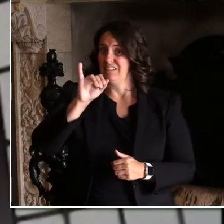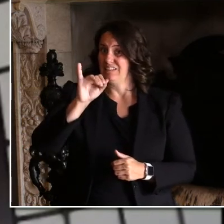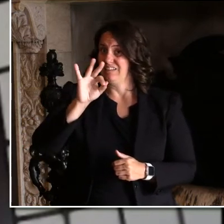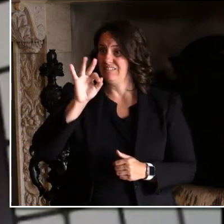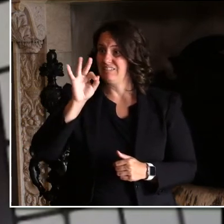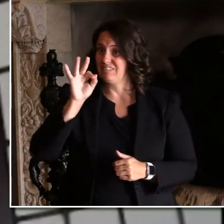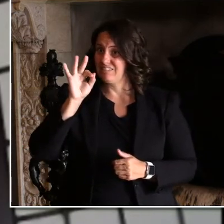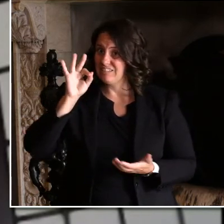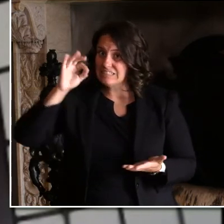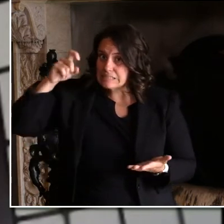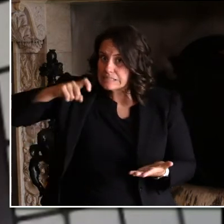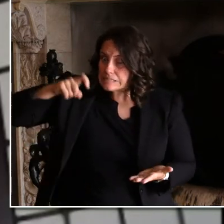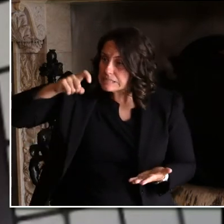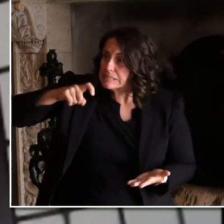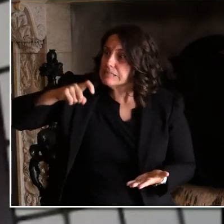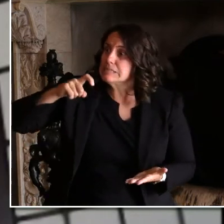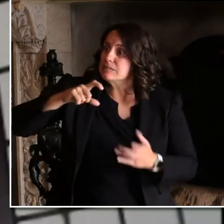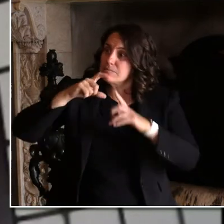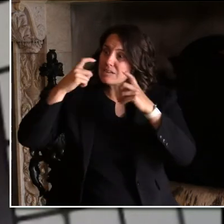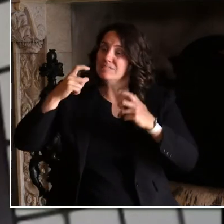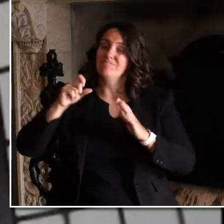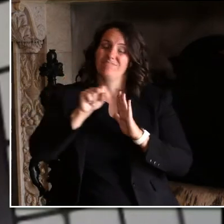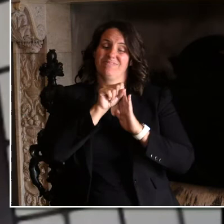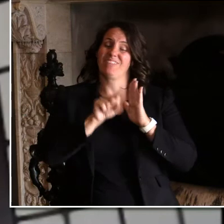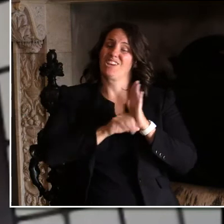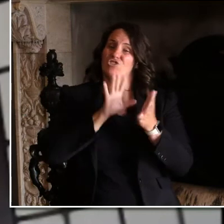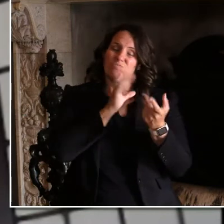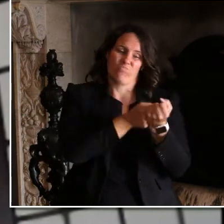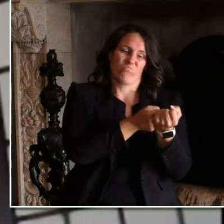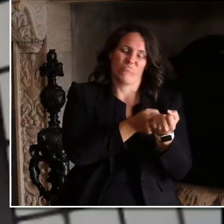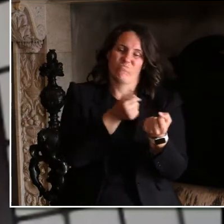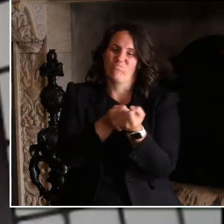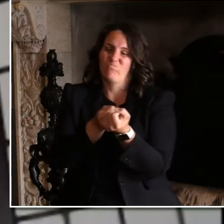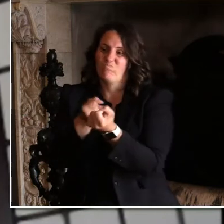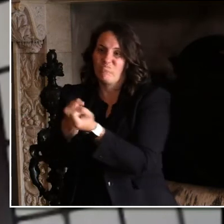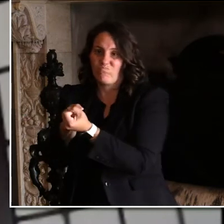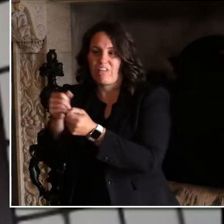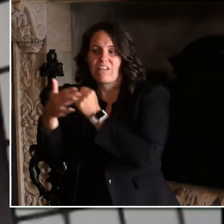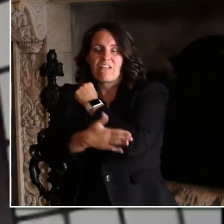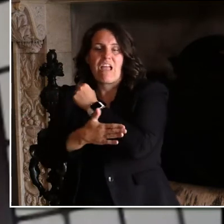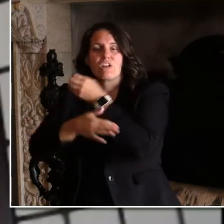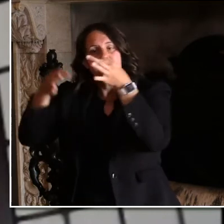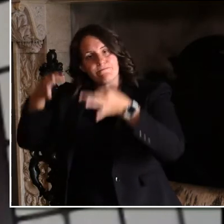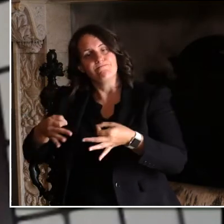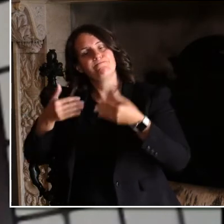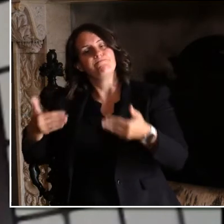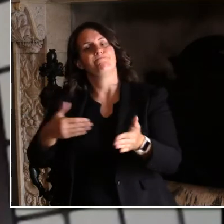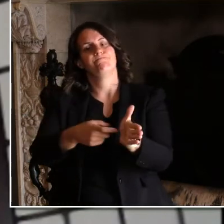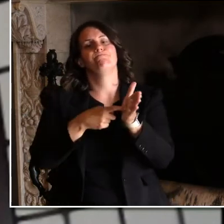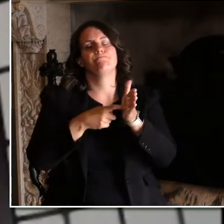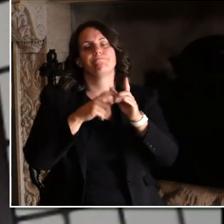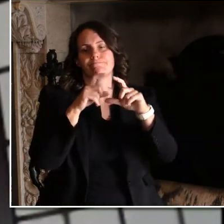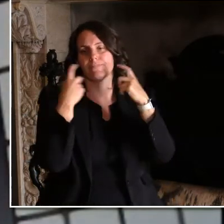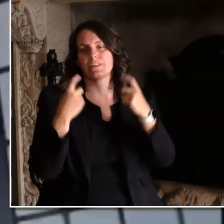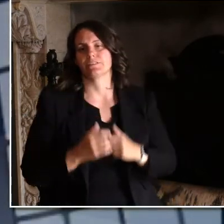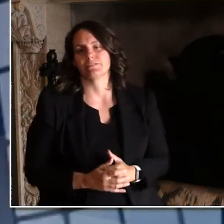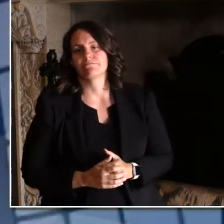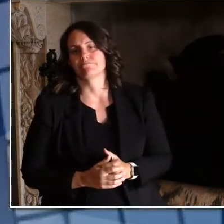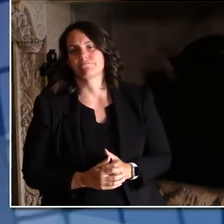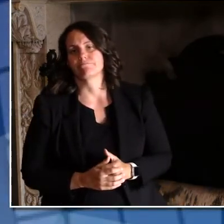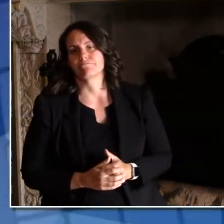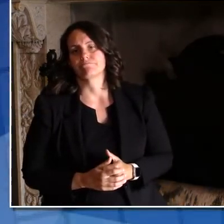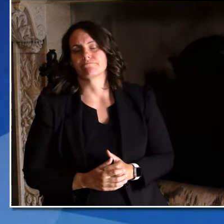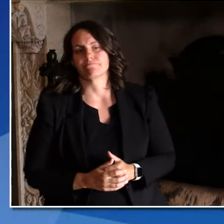a nudge to have people ensure that they're protecting themselves and others. And Natalie, do you have a